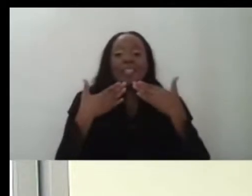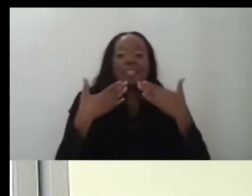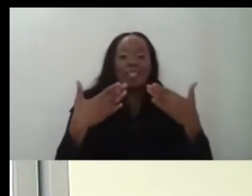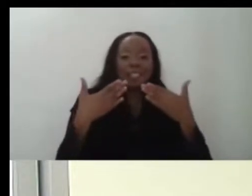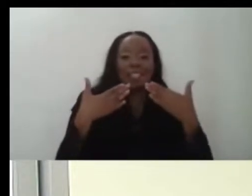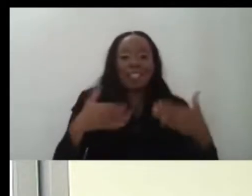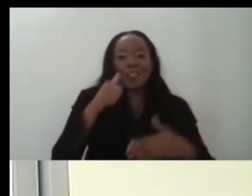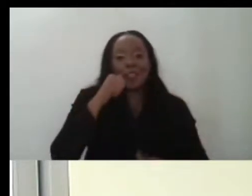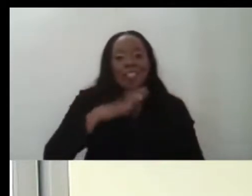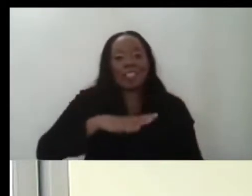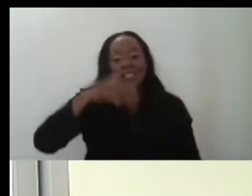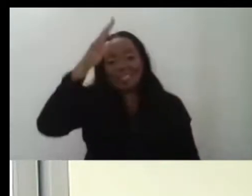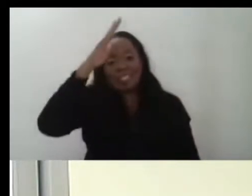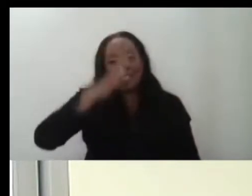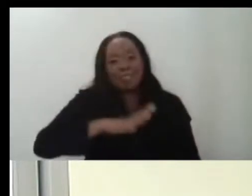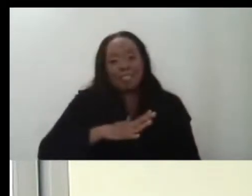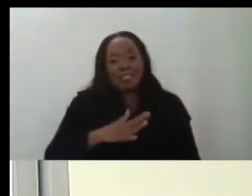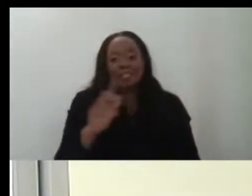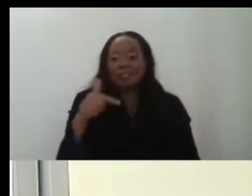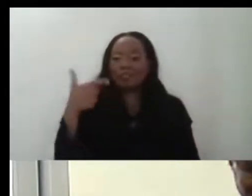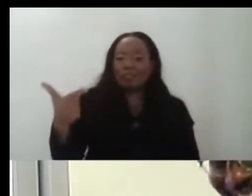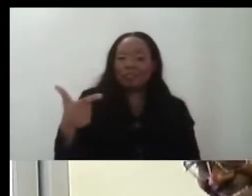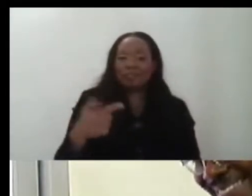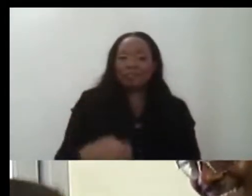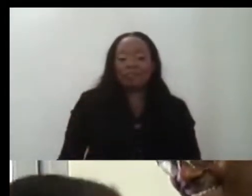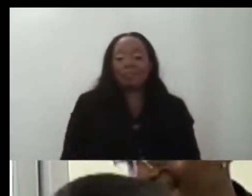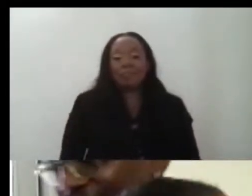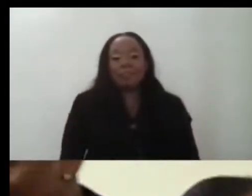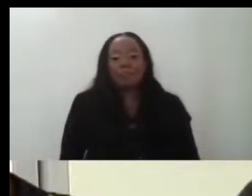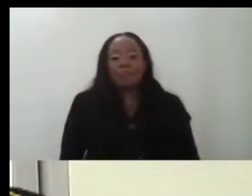ladies and gentlemen. Over to you, Julia.